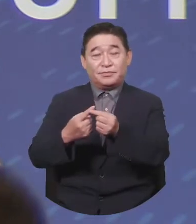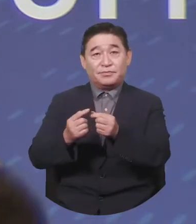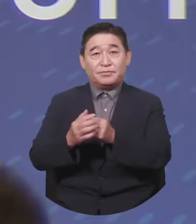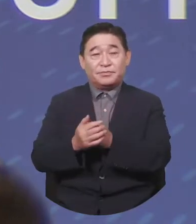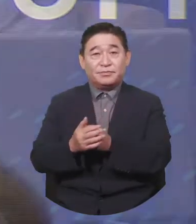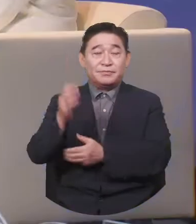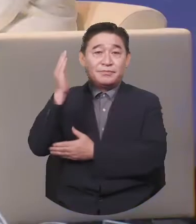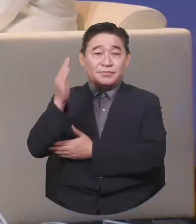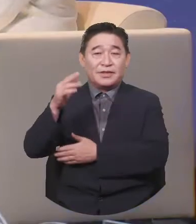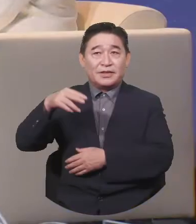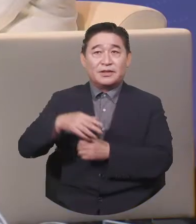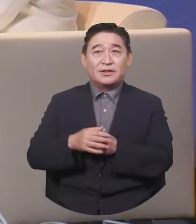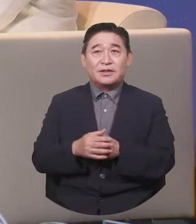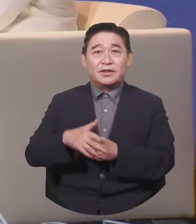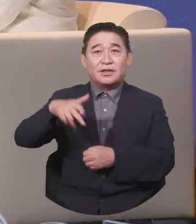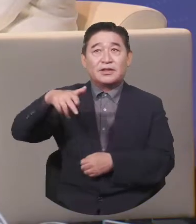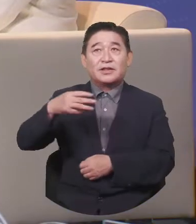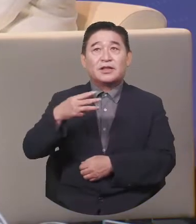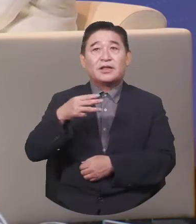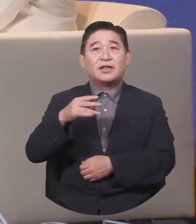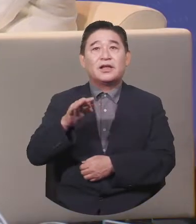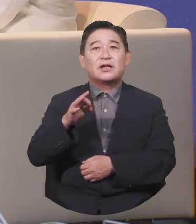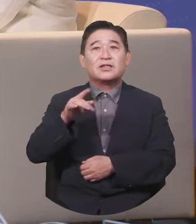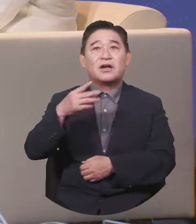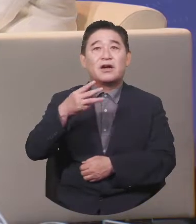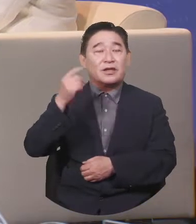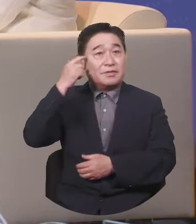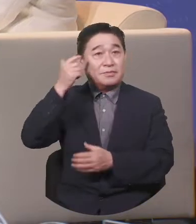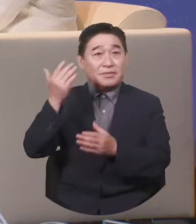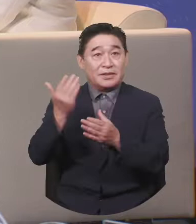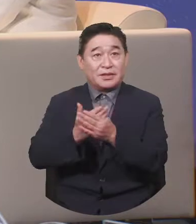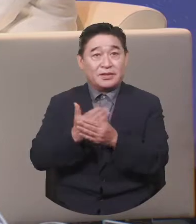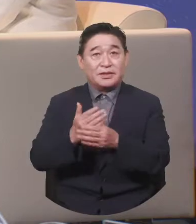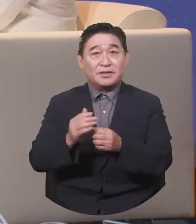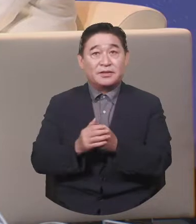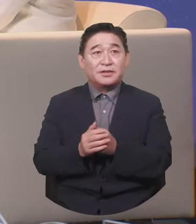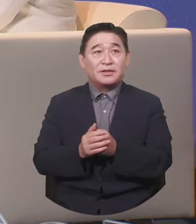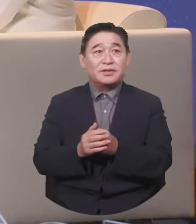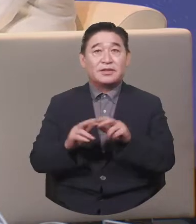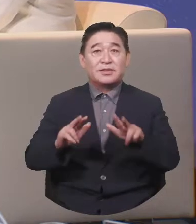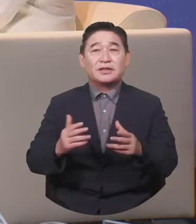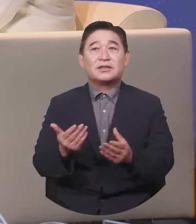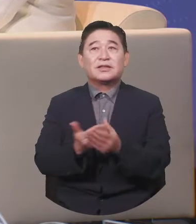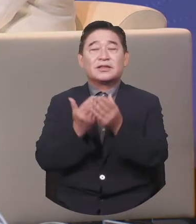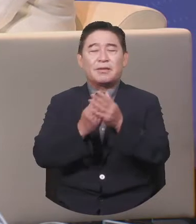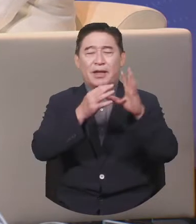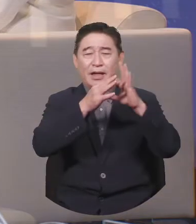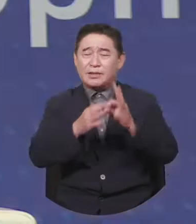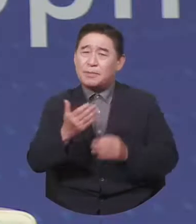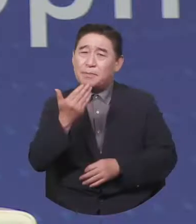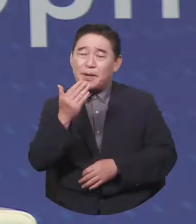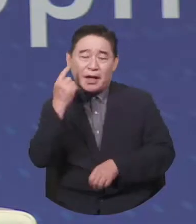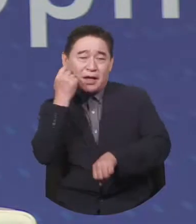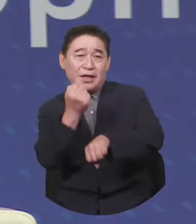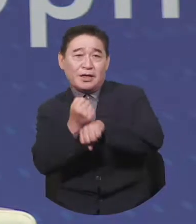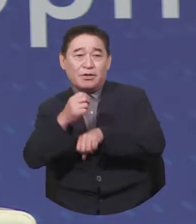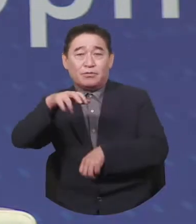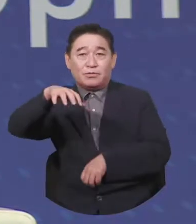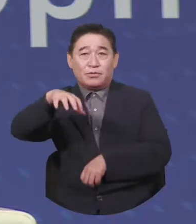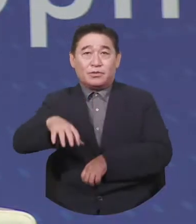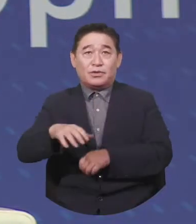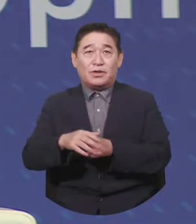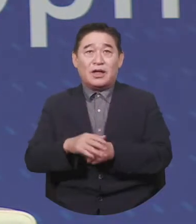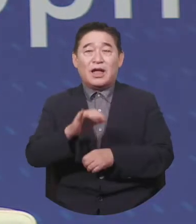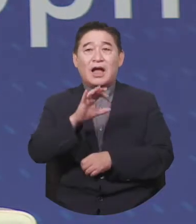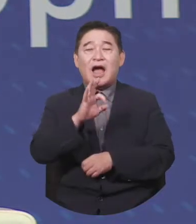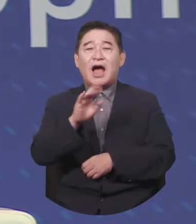Clearby. Dr. Clearby is head of the research program, Inter and Transitional Cooperation at the German